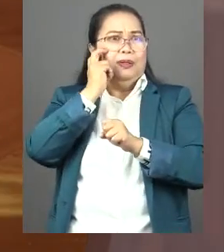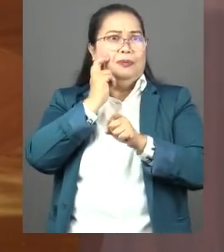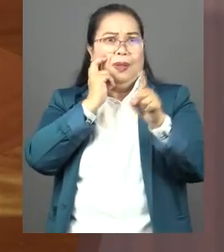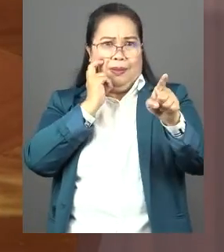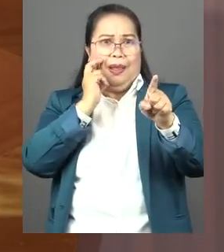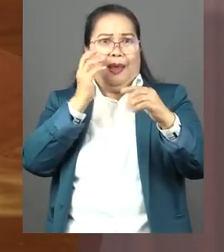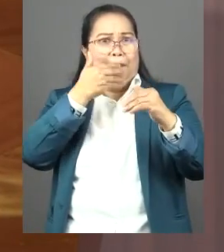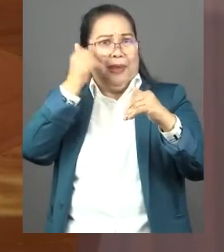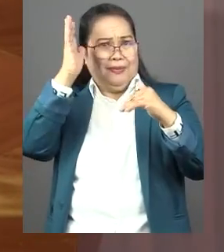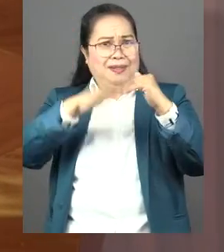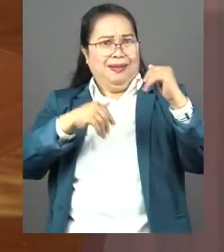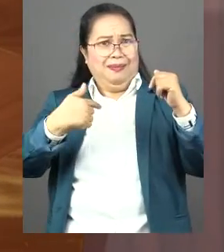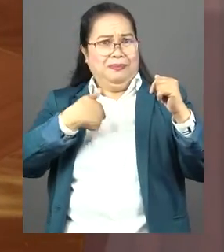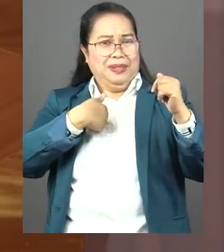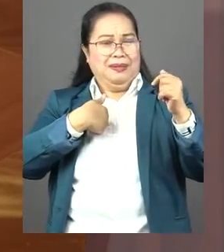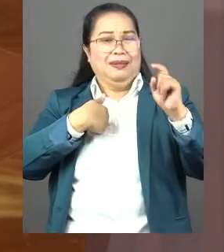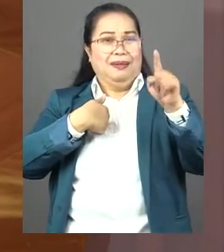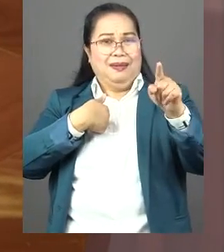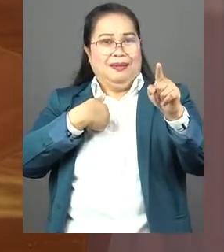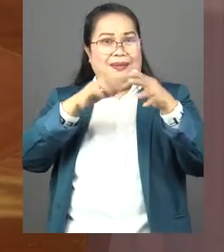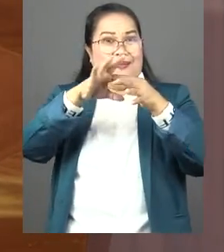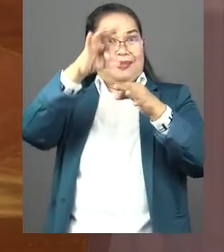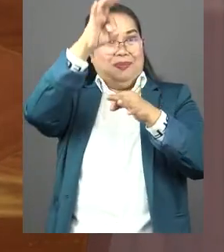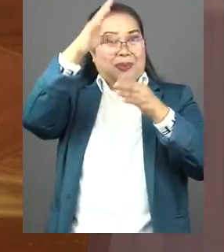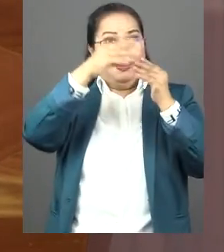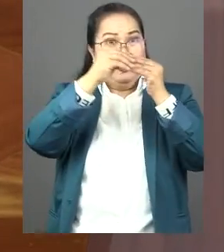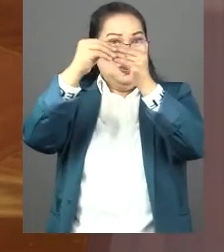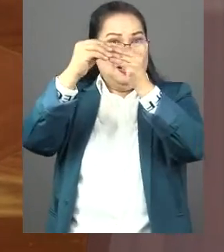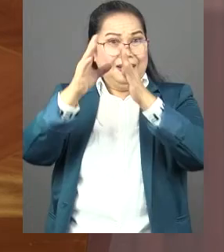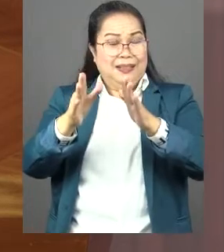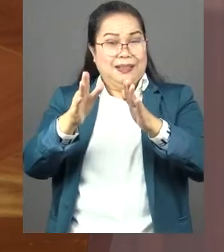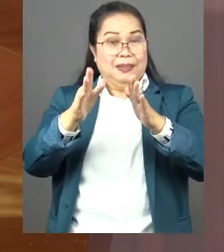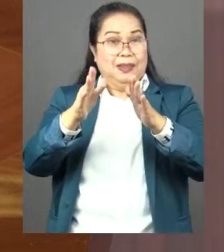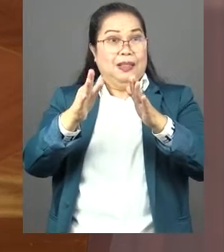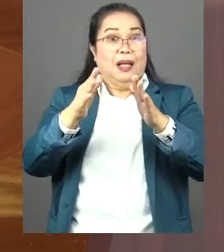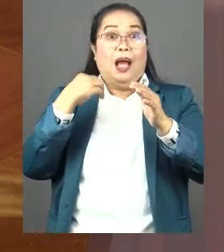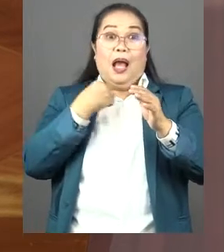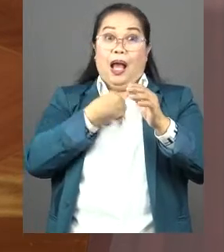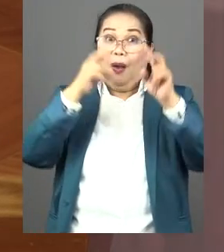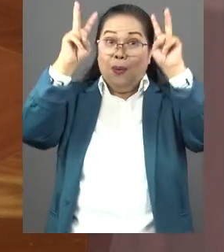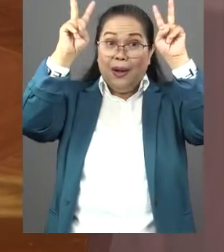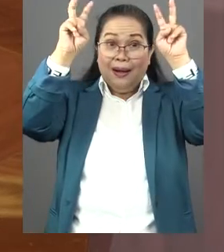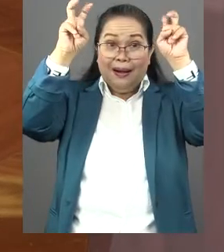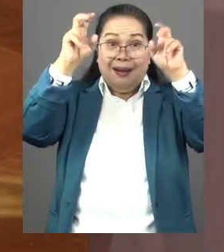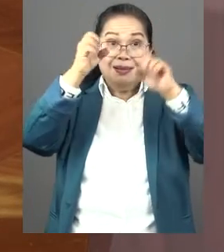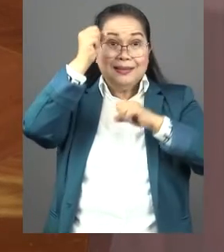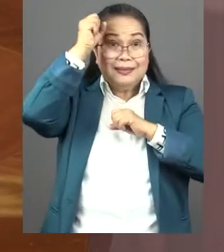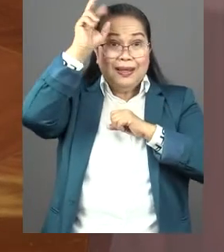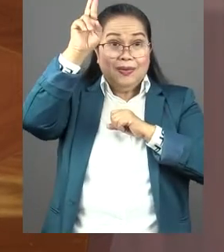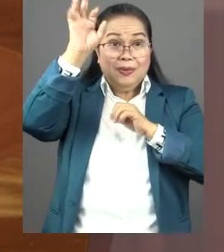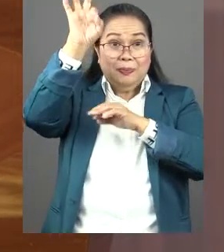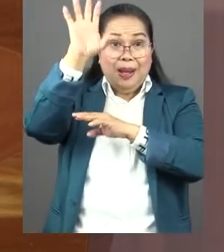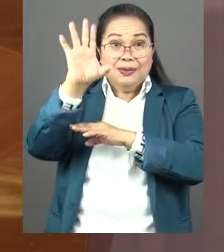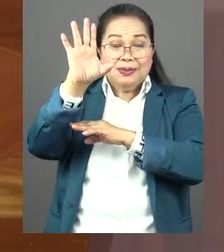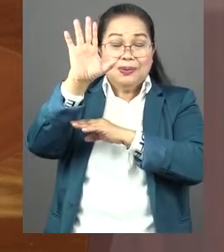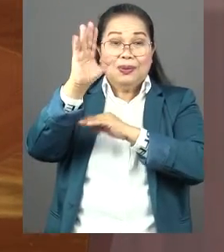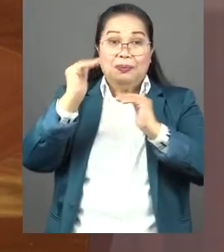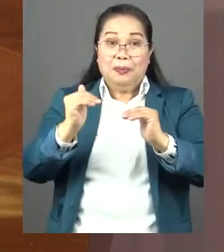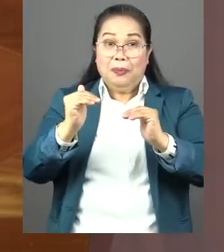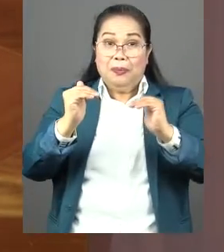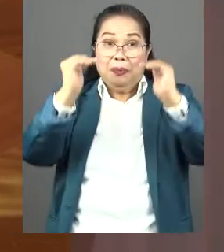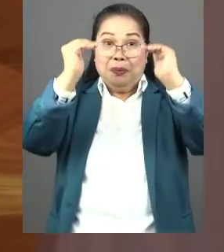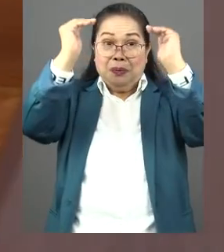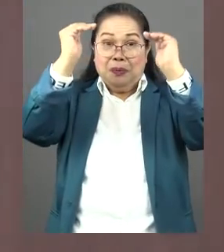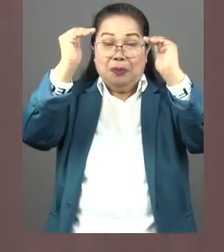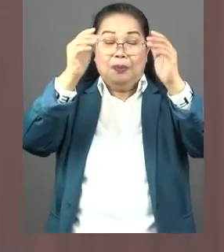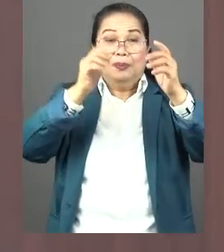better than me, right? He's my spiritual leader. He's our senior pastor. Escalation. Because